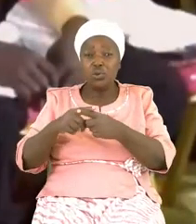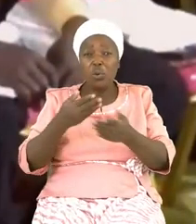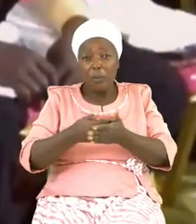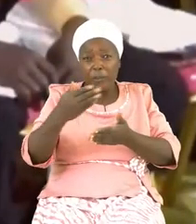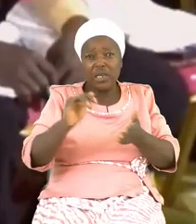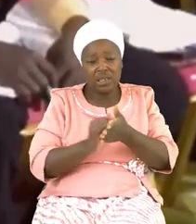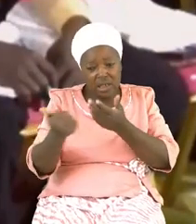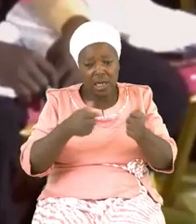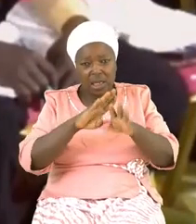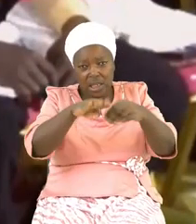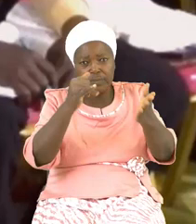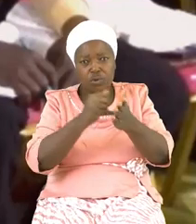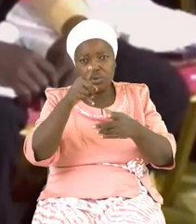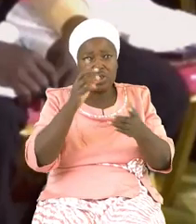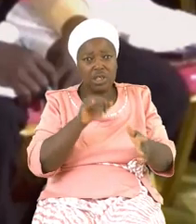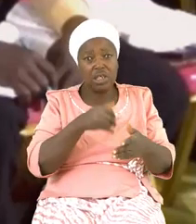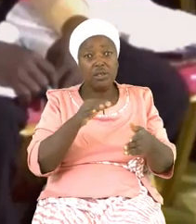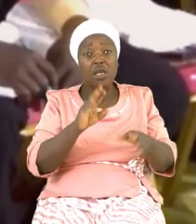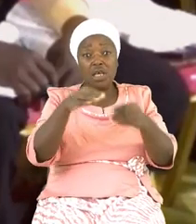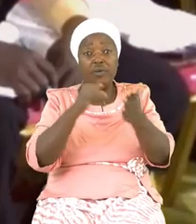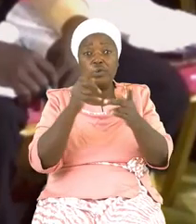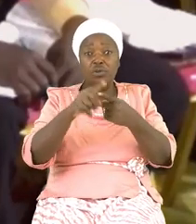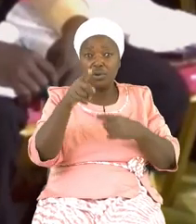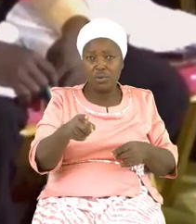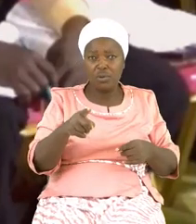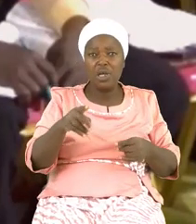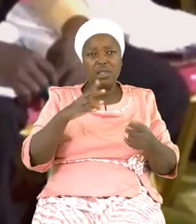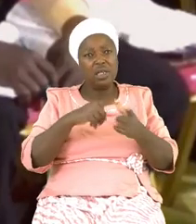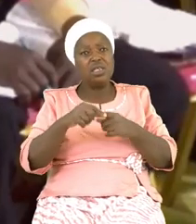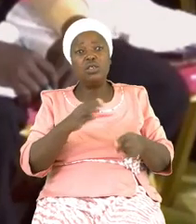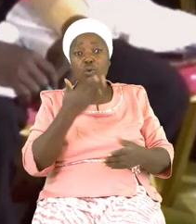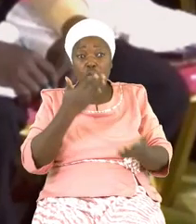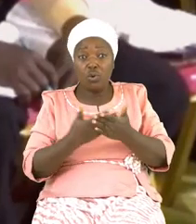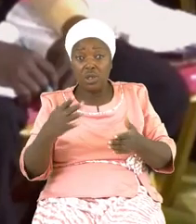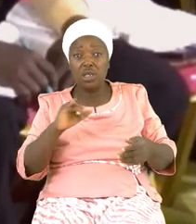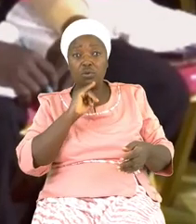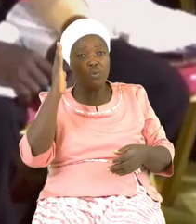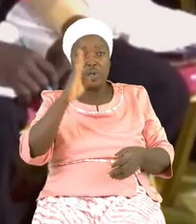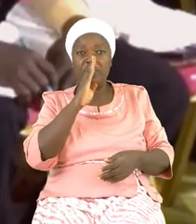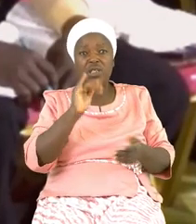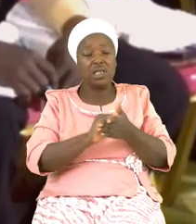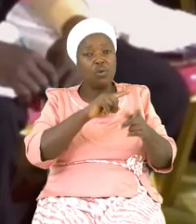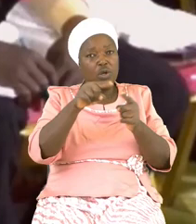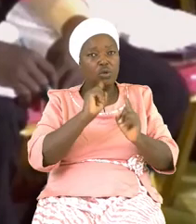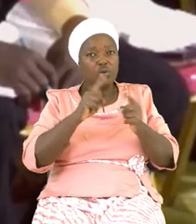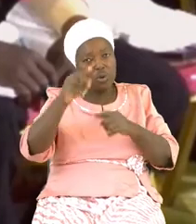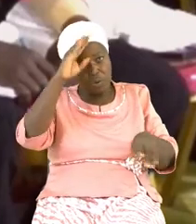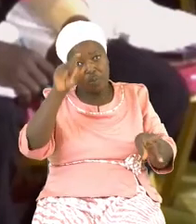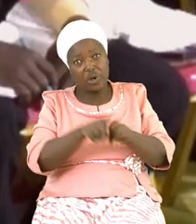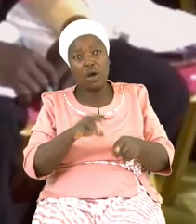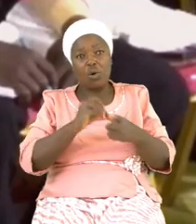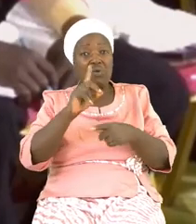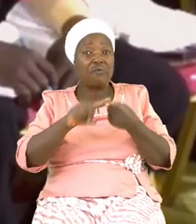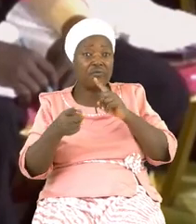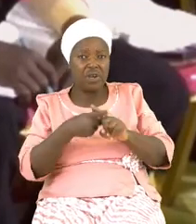you, the just thing will be when you talk to your brother, to your friend, how did you get